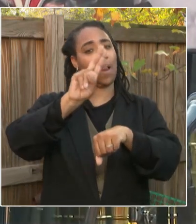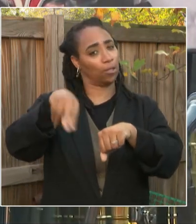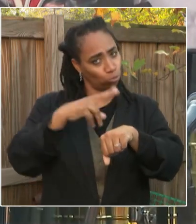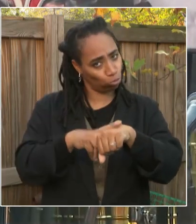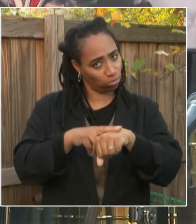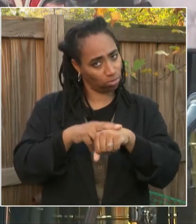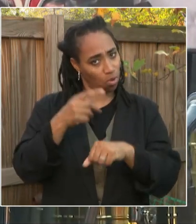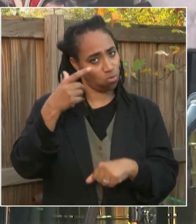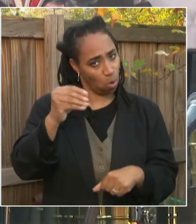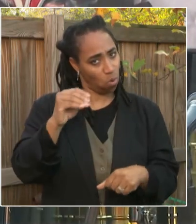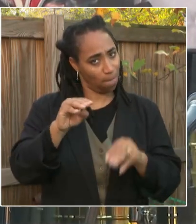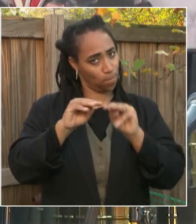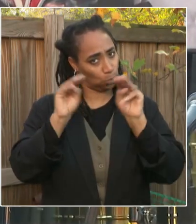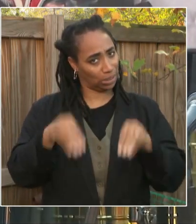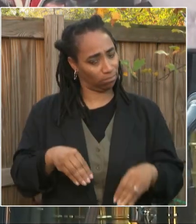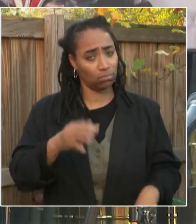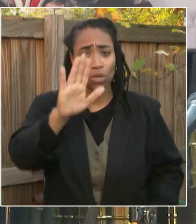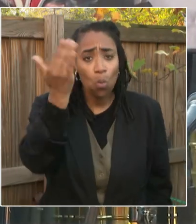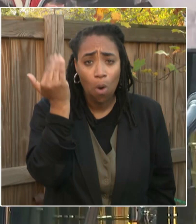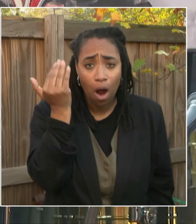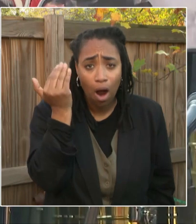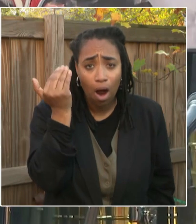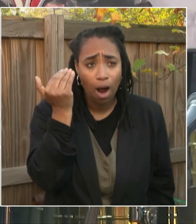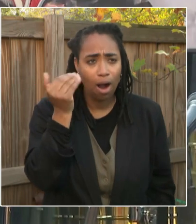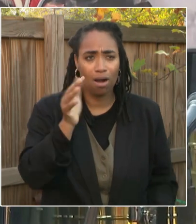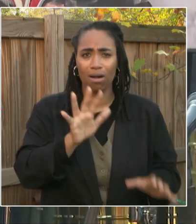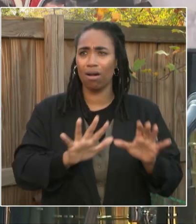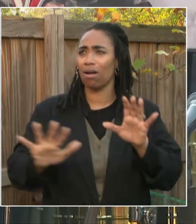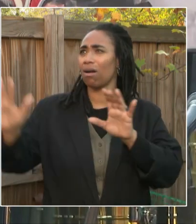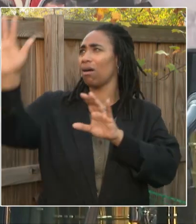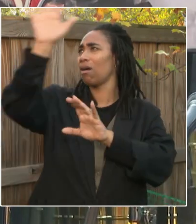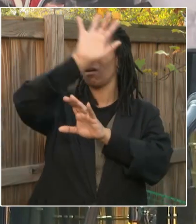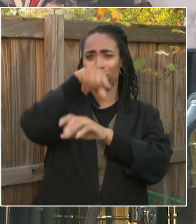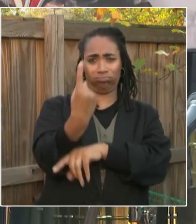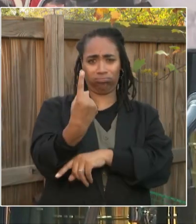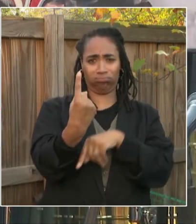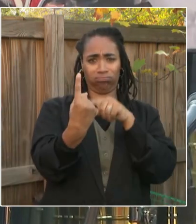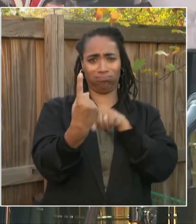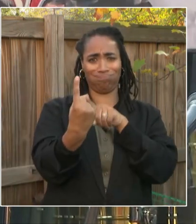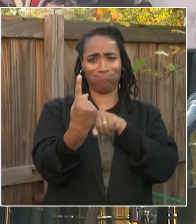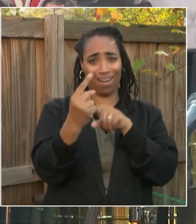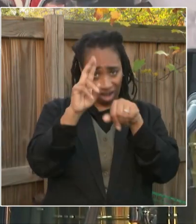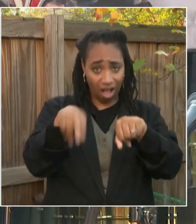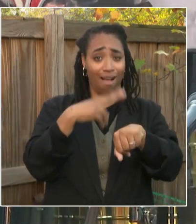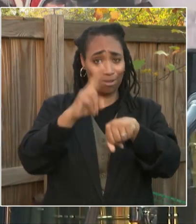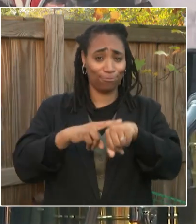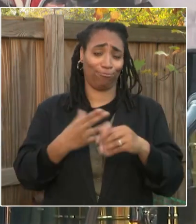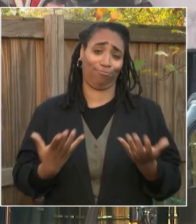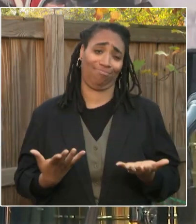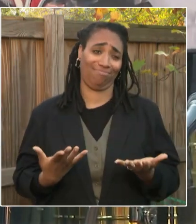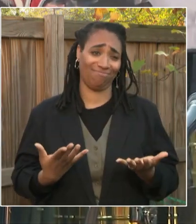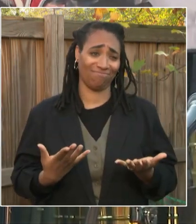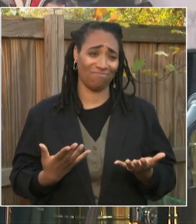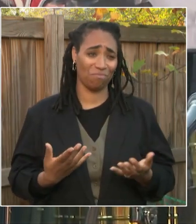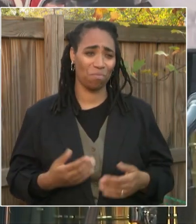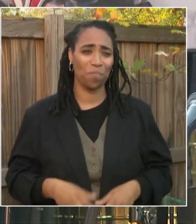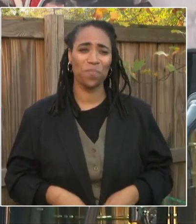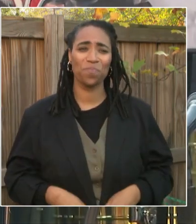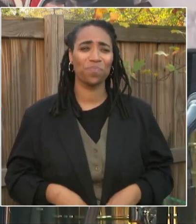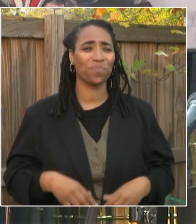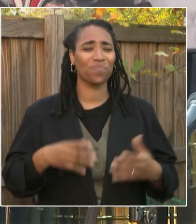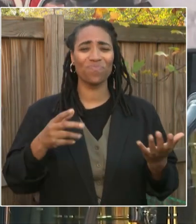Yes, thank you. With the opening of this museum is now the 20th music museum in the